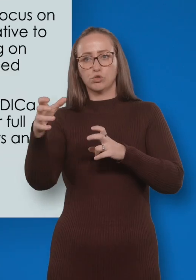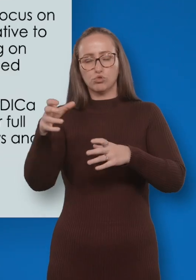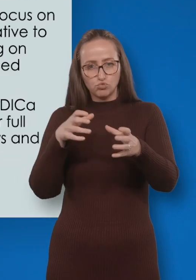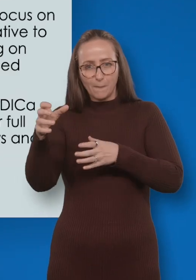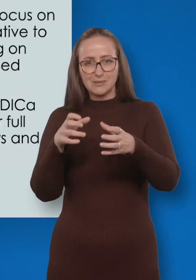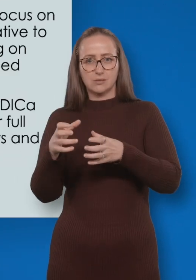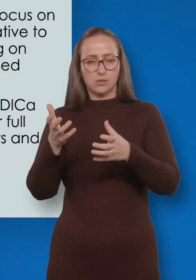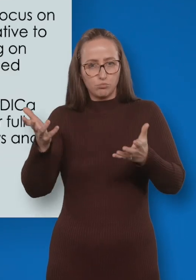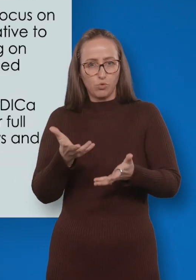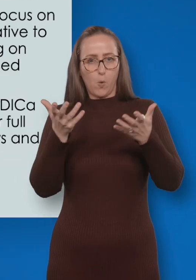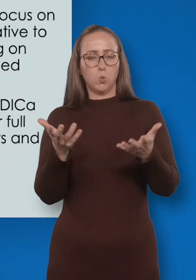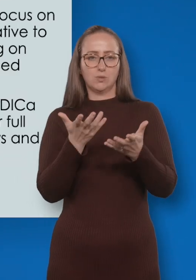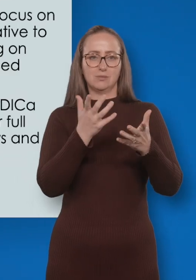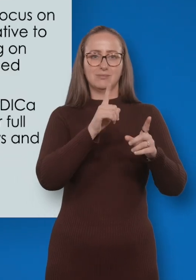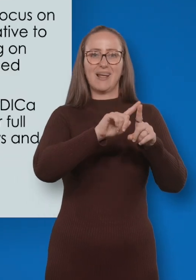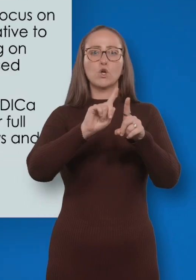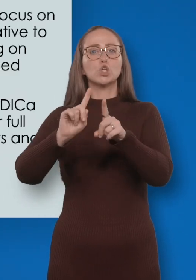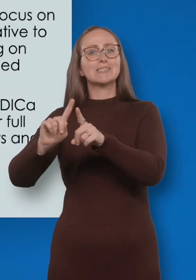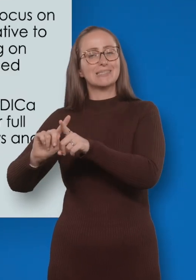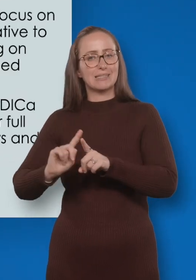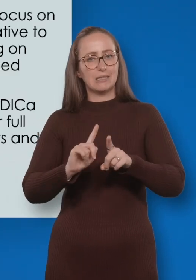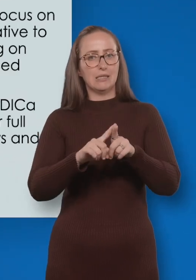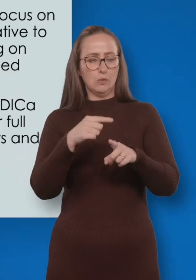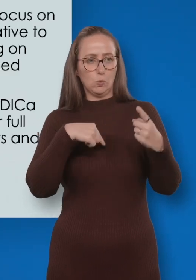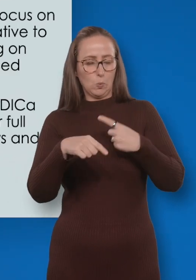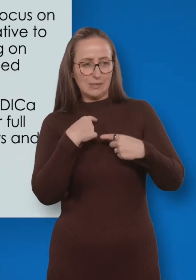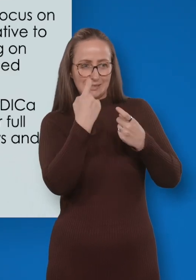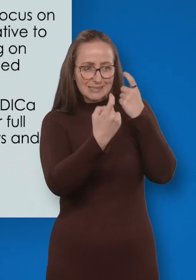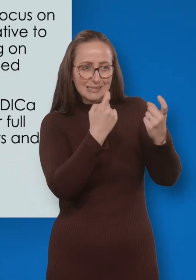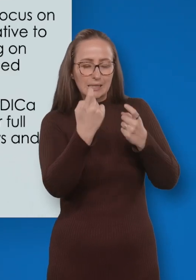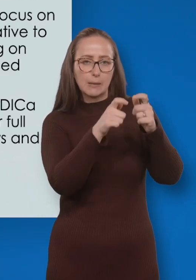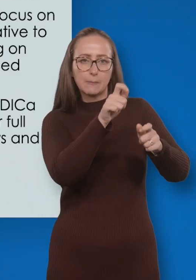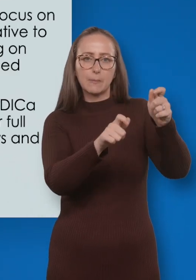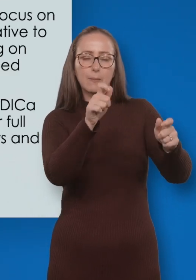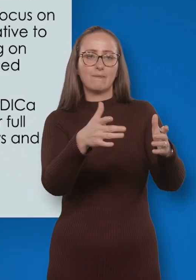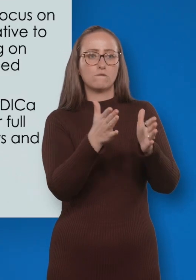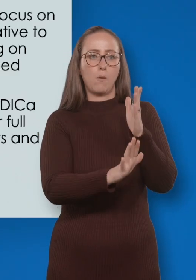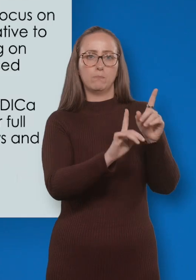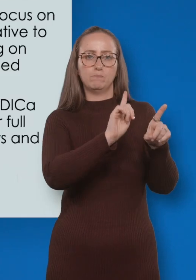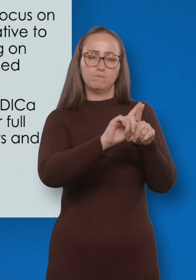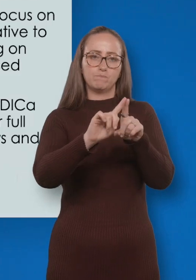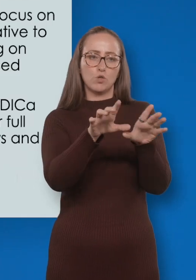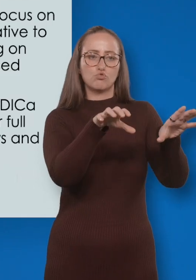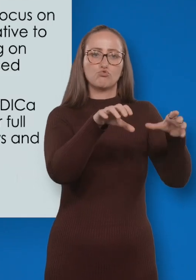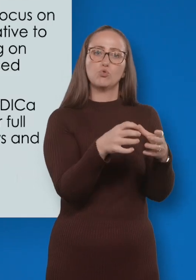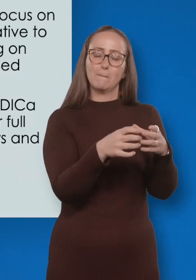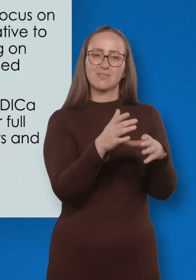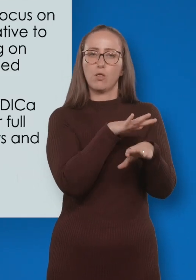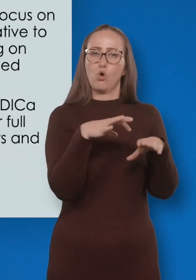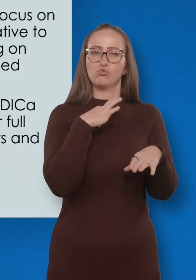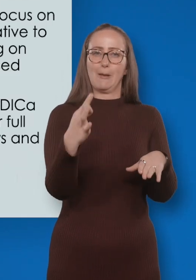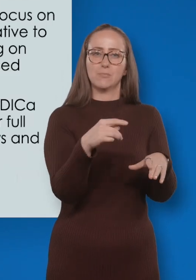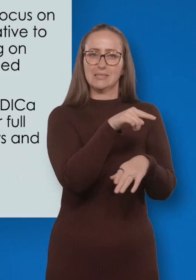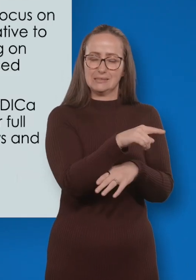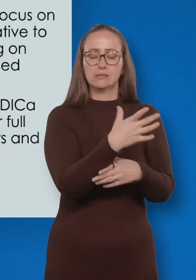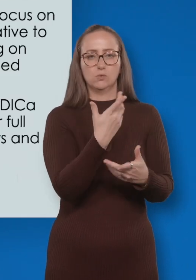recruitment promotes diversity. So we do actively seek out candidates from underrepresented groups to